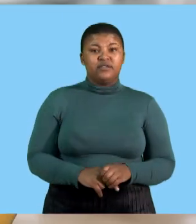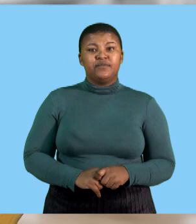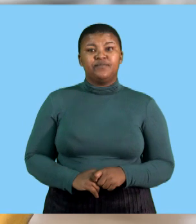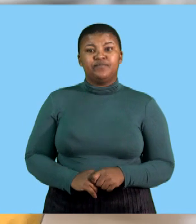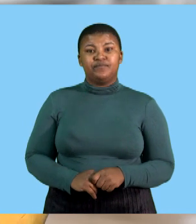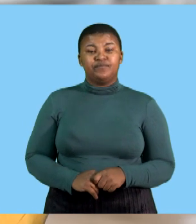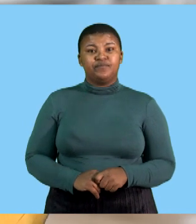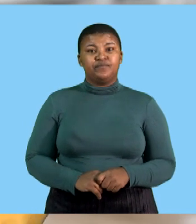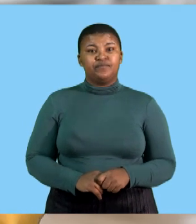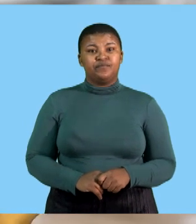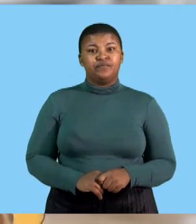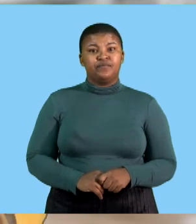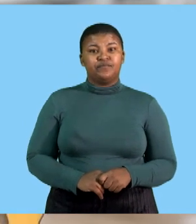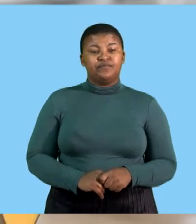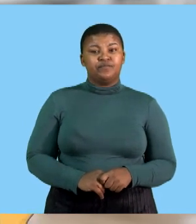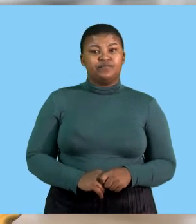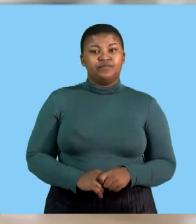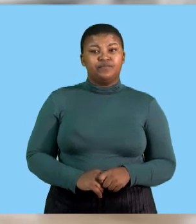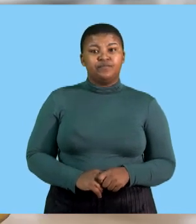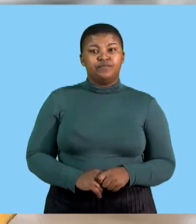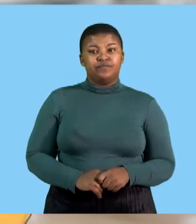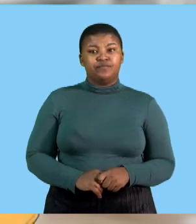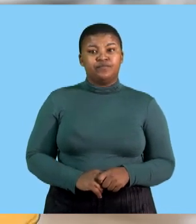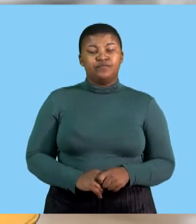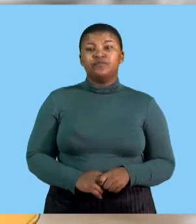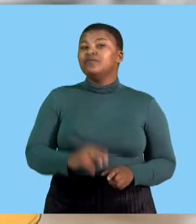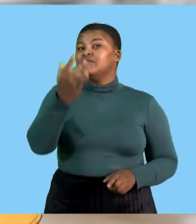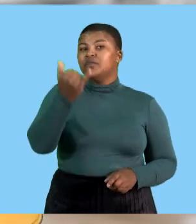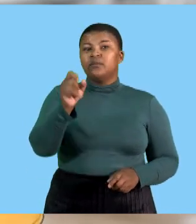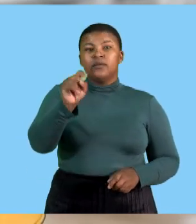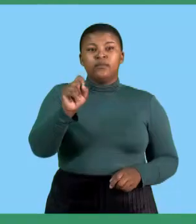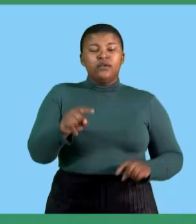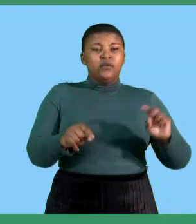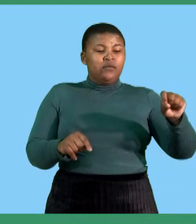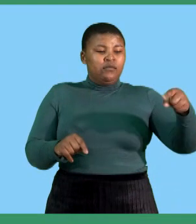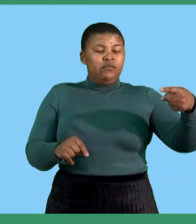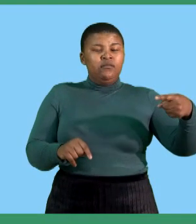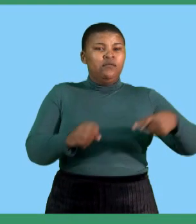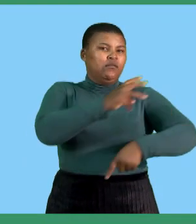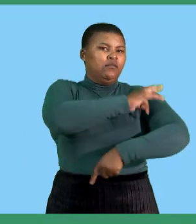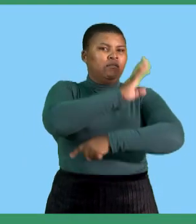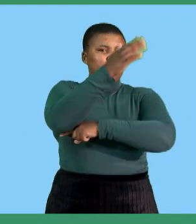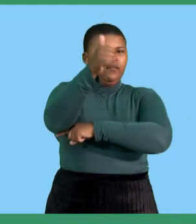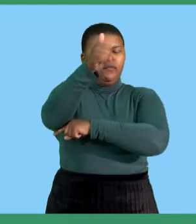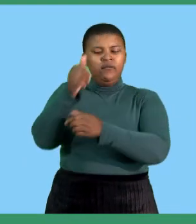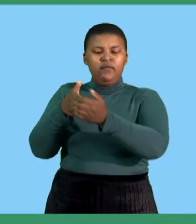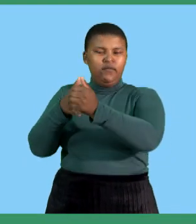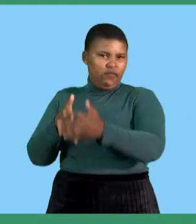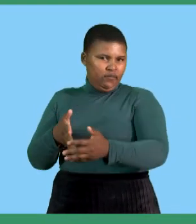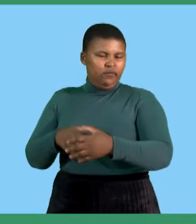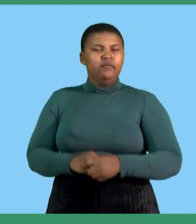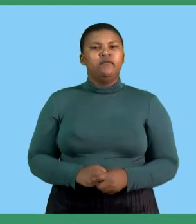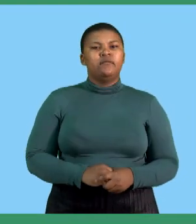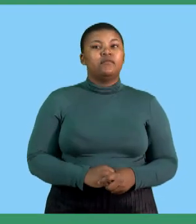help us in this type of question. So if we look at the components, the first one being management